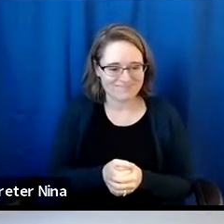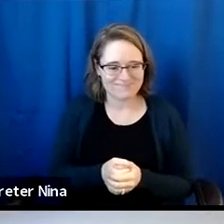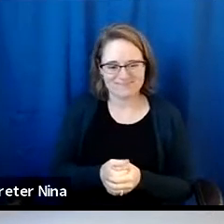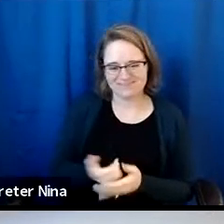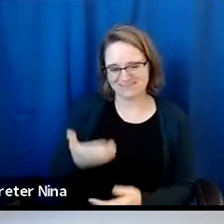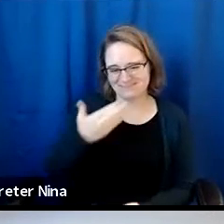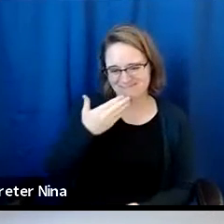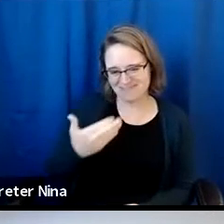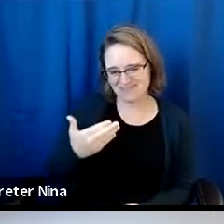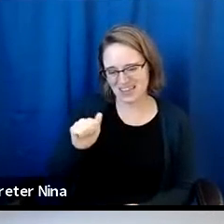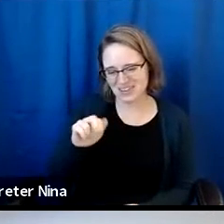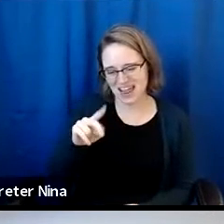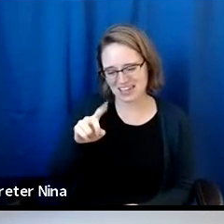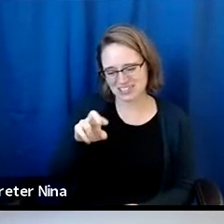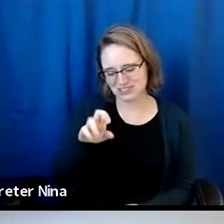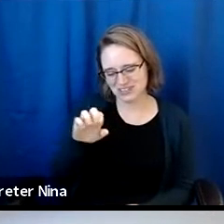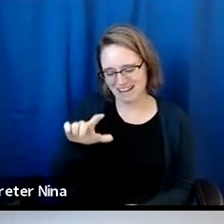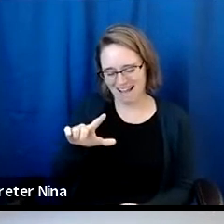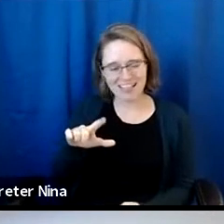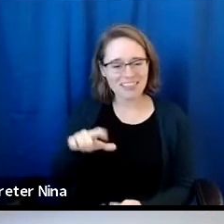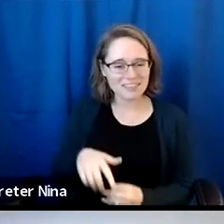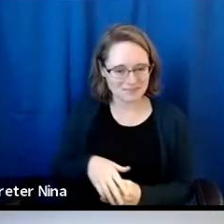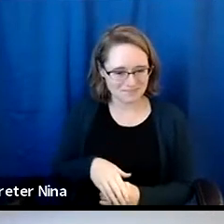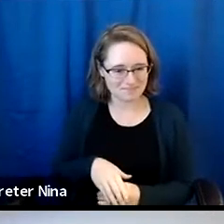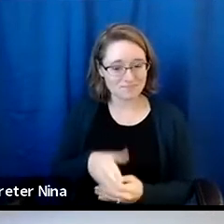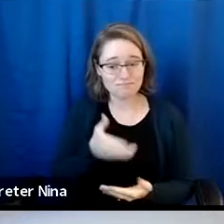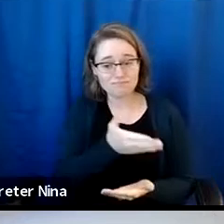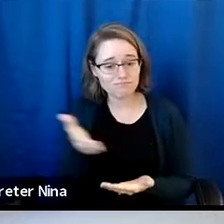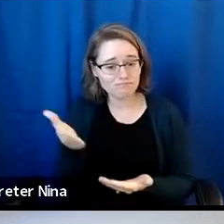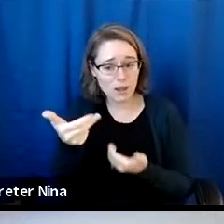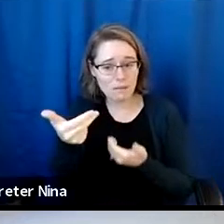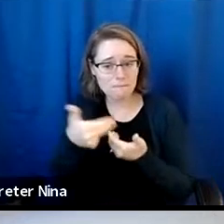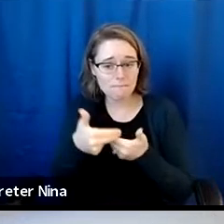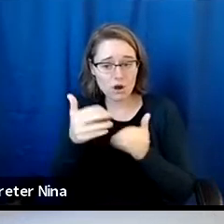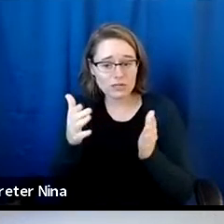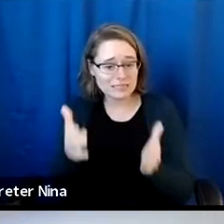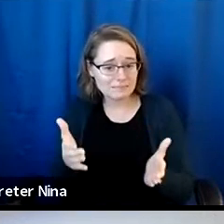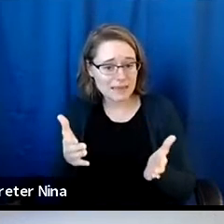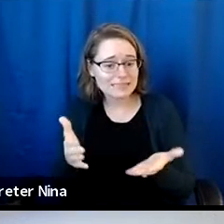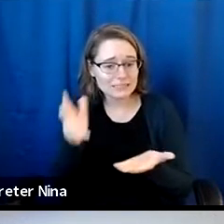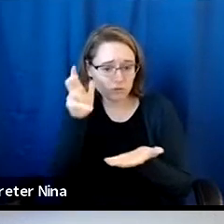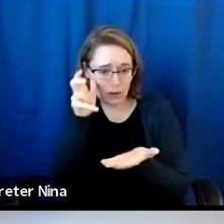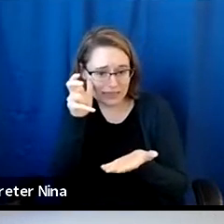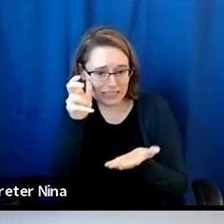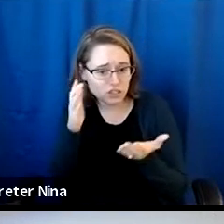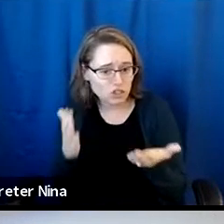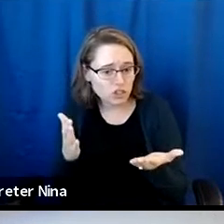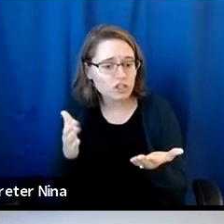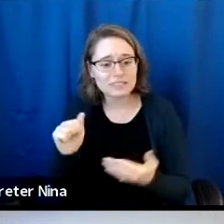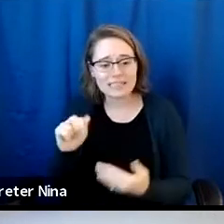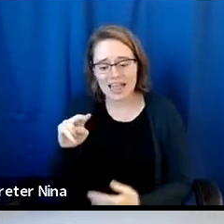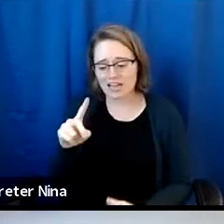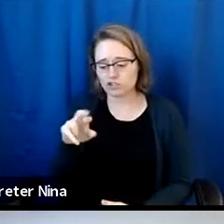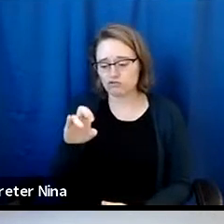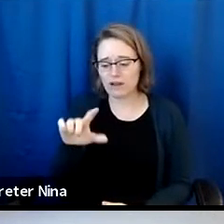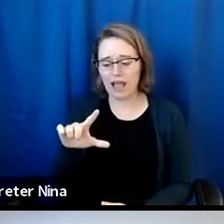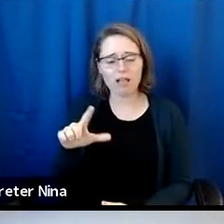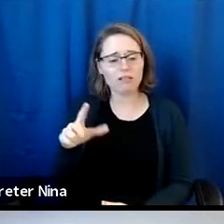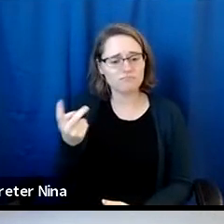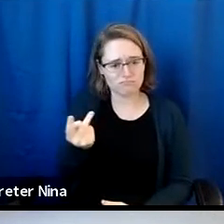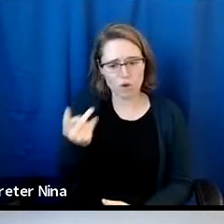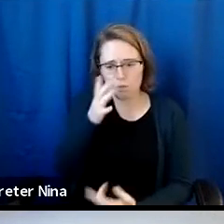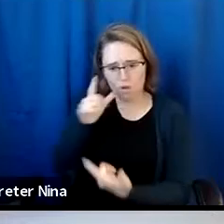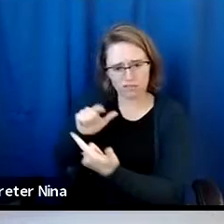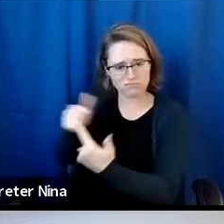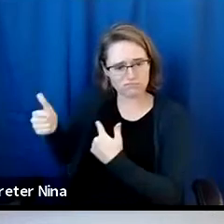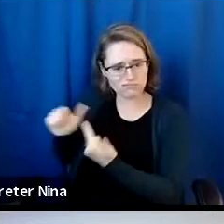Thank you, Andriel. And just for our participants or listeners, Andriel and I will be volleying the questions back